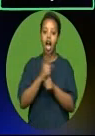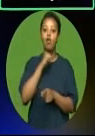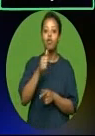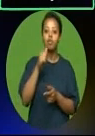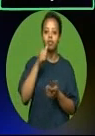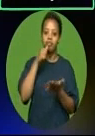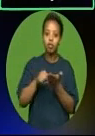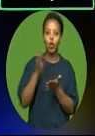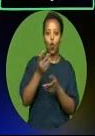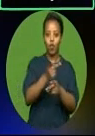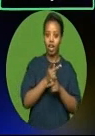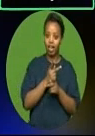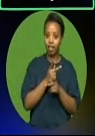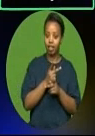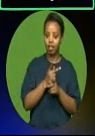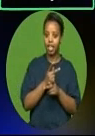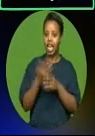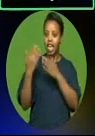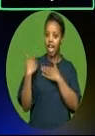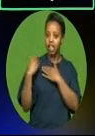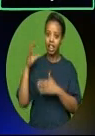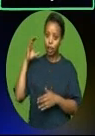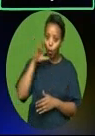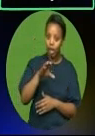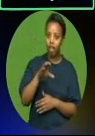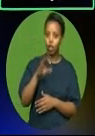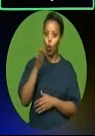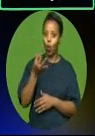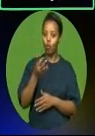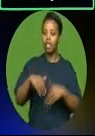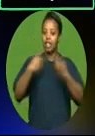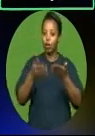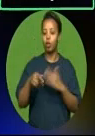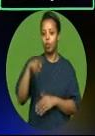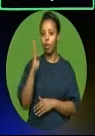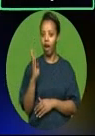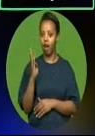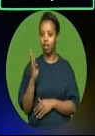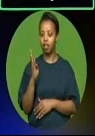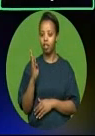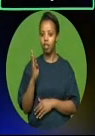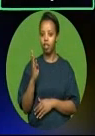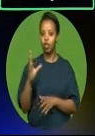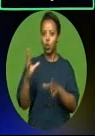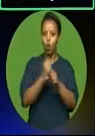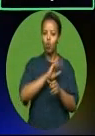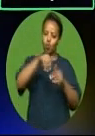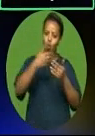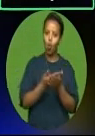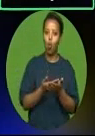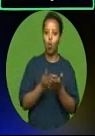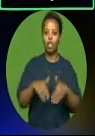Unconfirmed letter of credit carries the obligation of the issuing bank to honor all